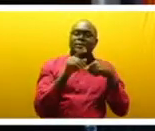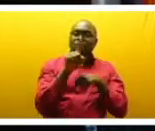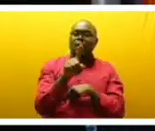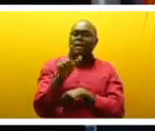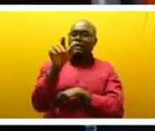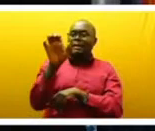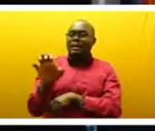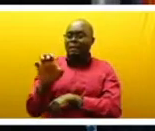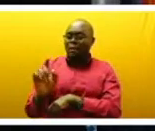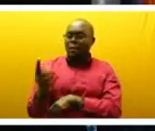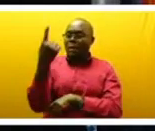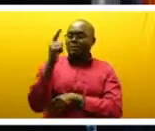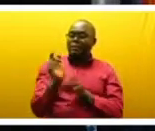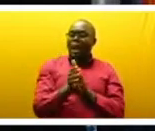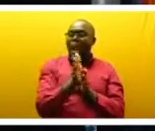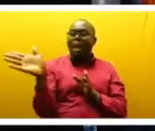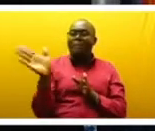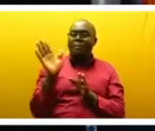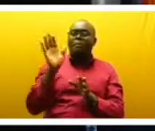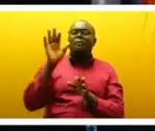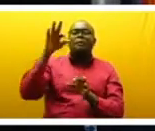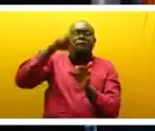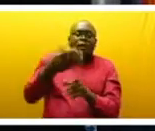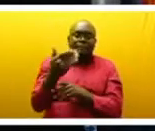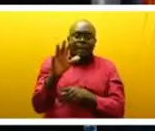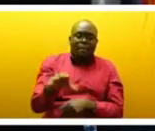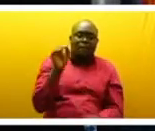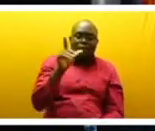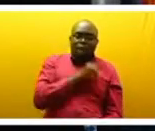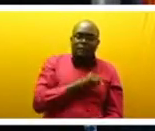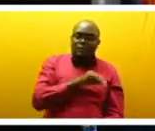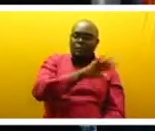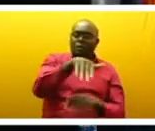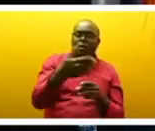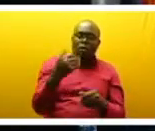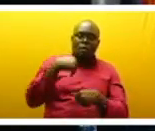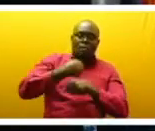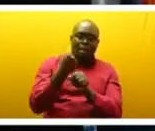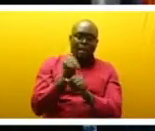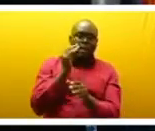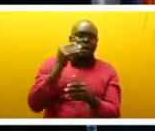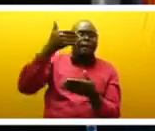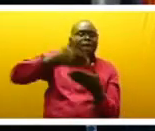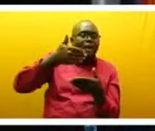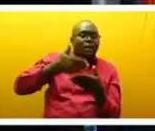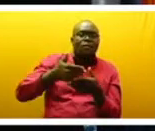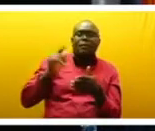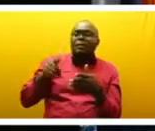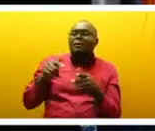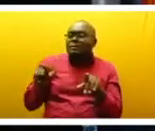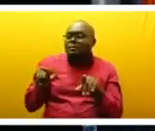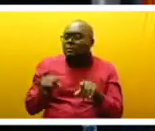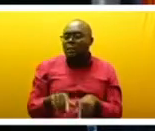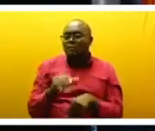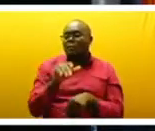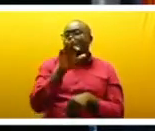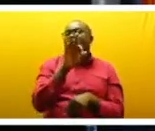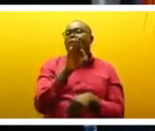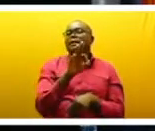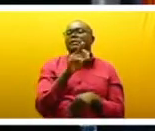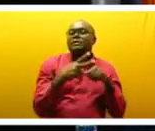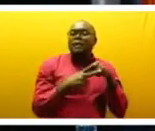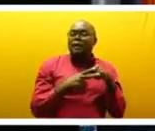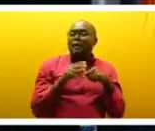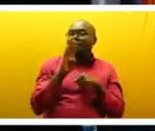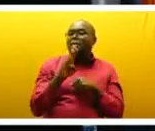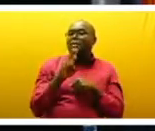once stray ballots have been identified, they are put in an envelope, and neither Form 37B,